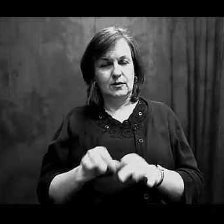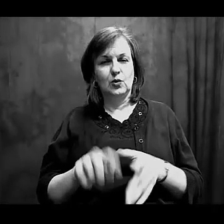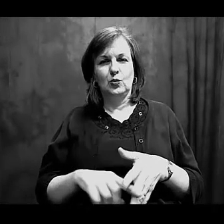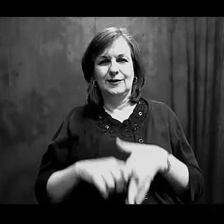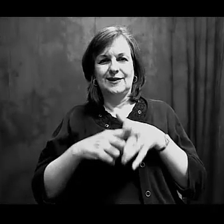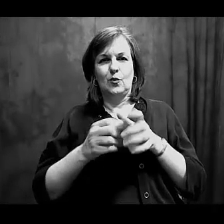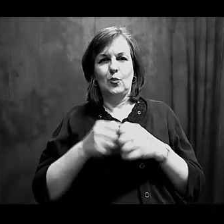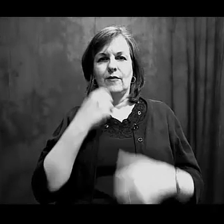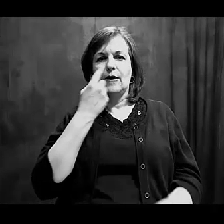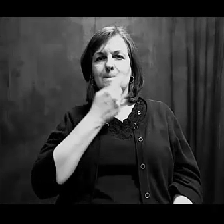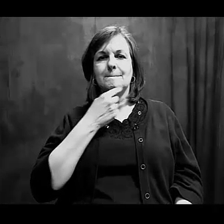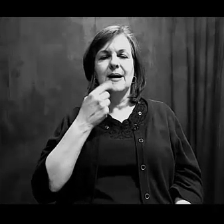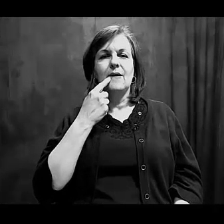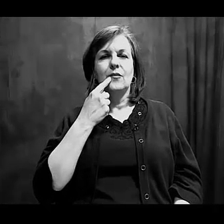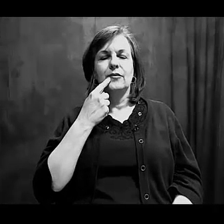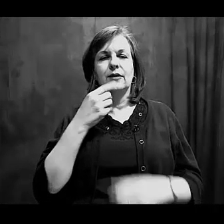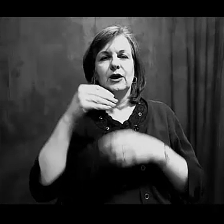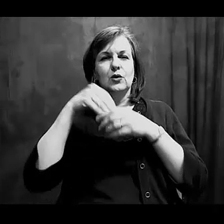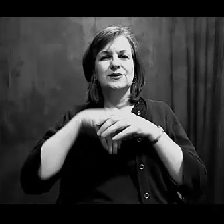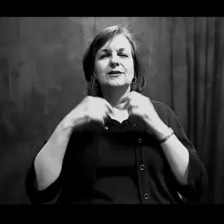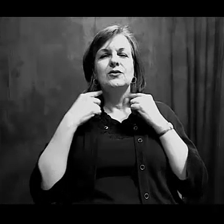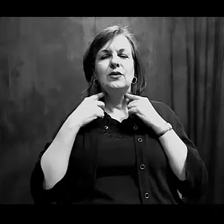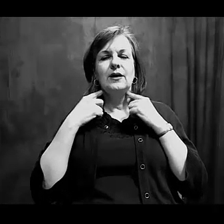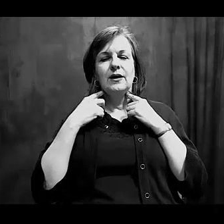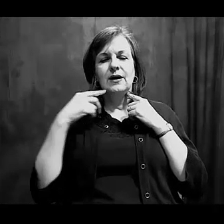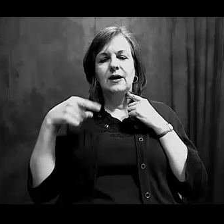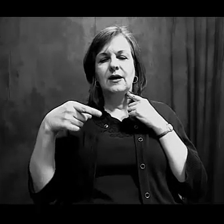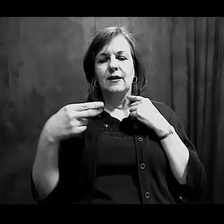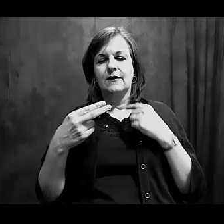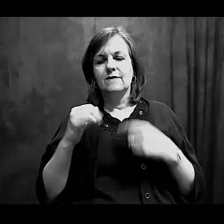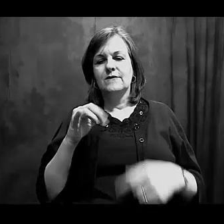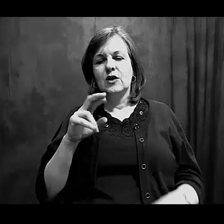mouth to your pharynx,